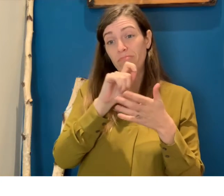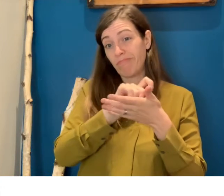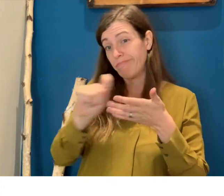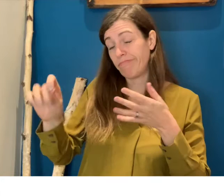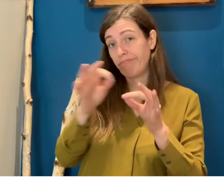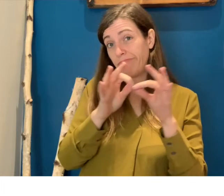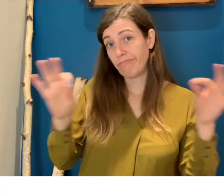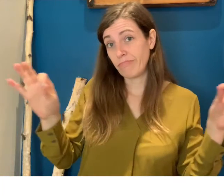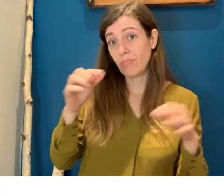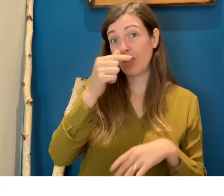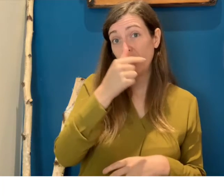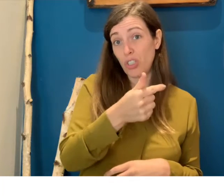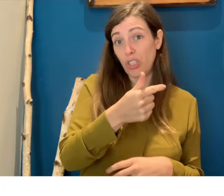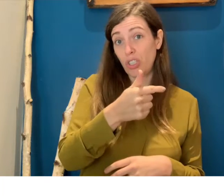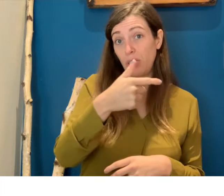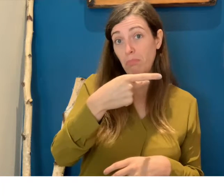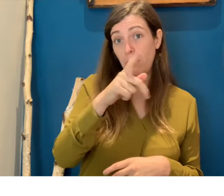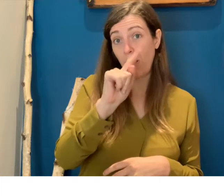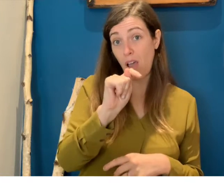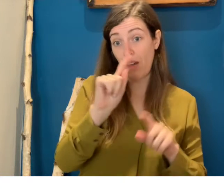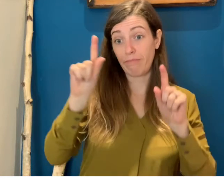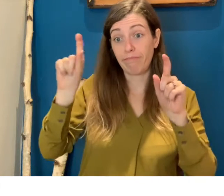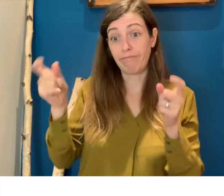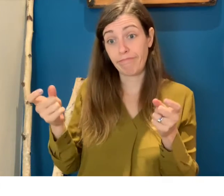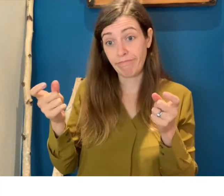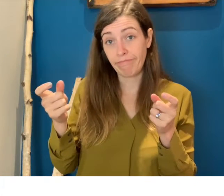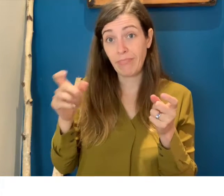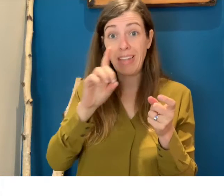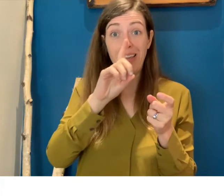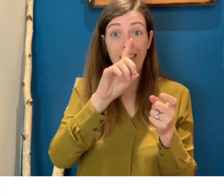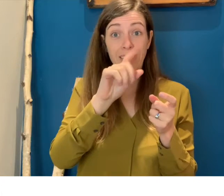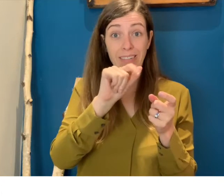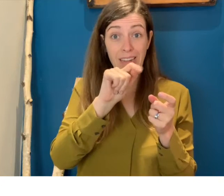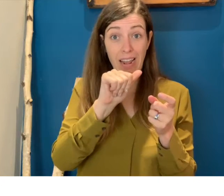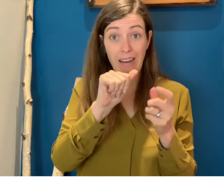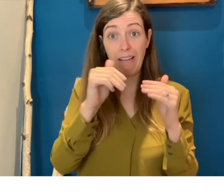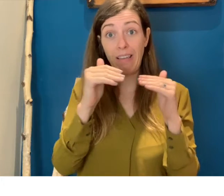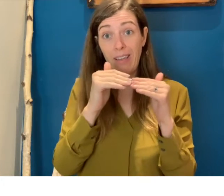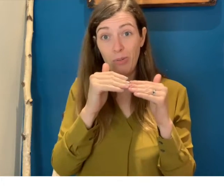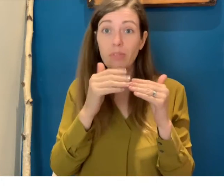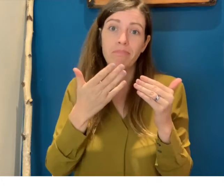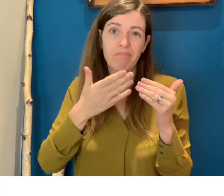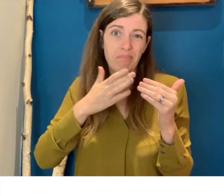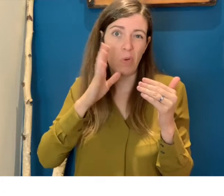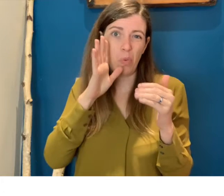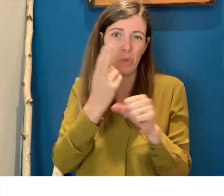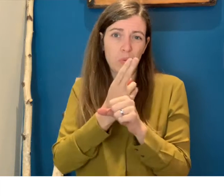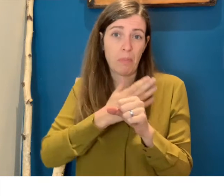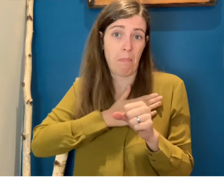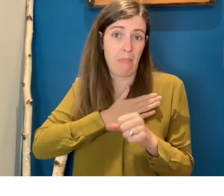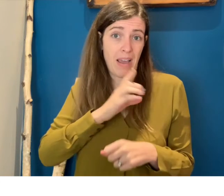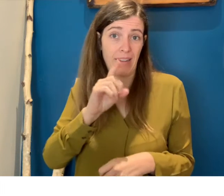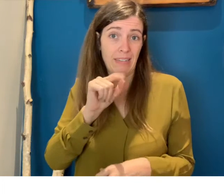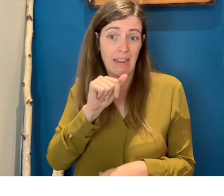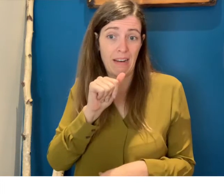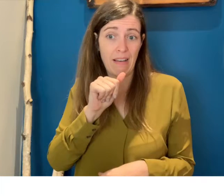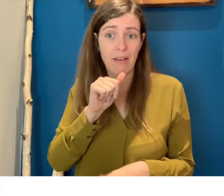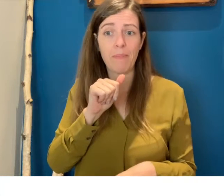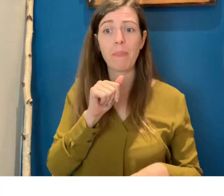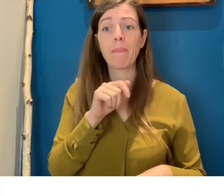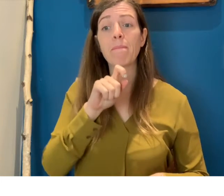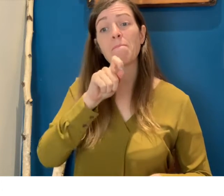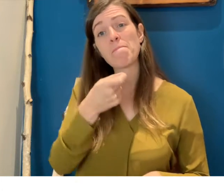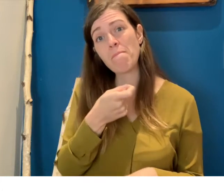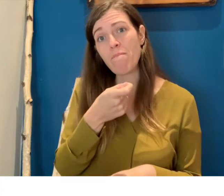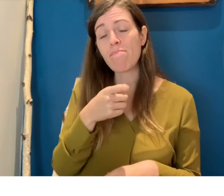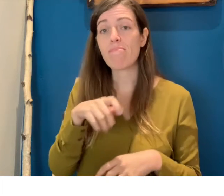And the way you do it is to write a line of code that says ggplot, parentheses, data equals, and we'll set that